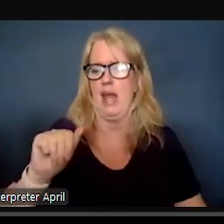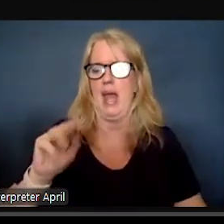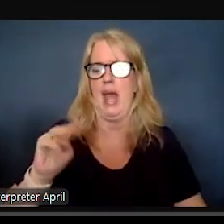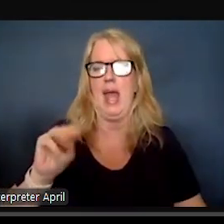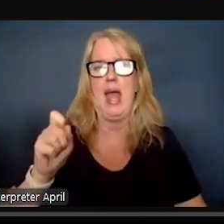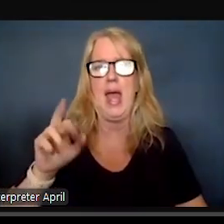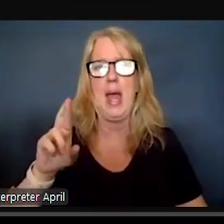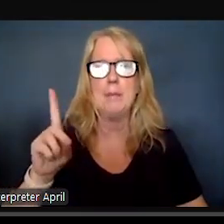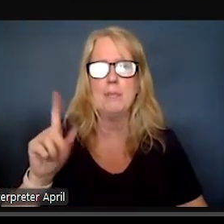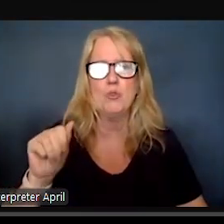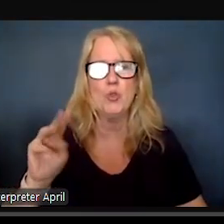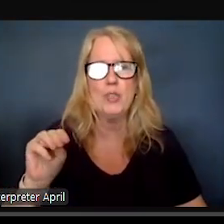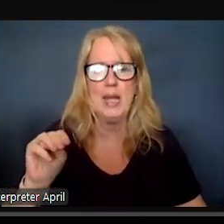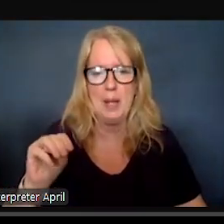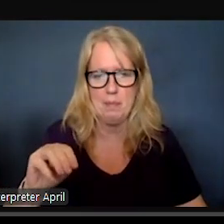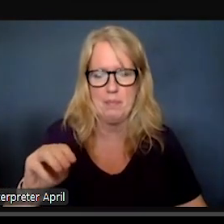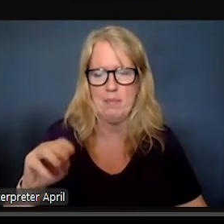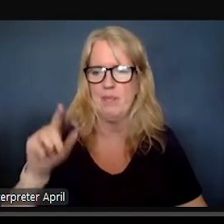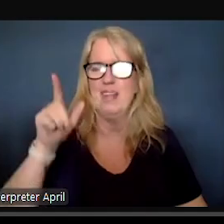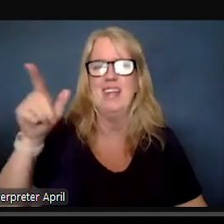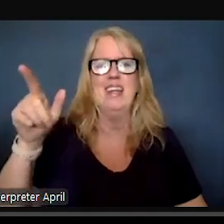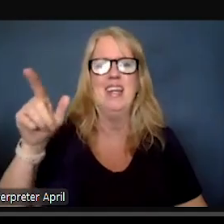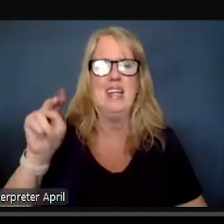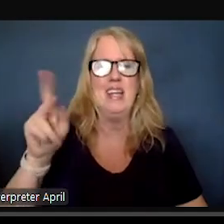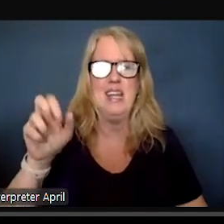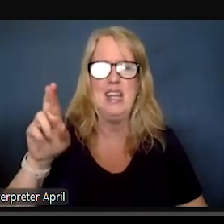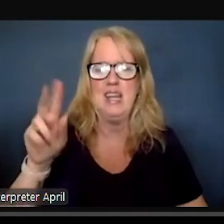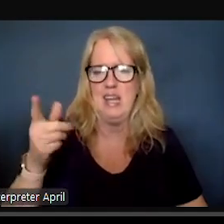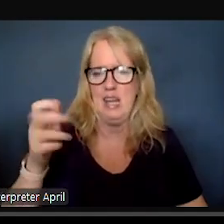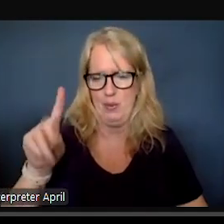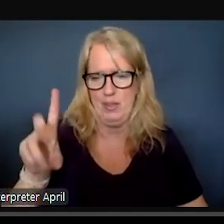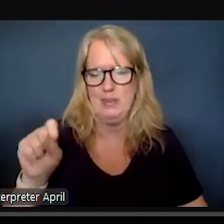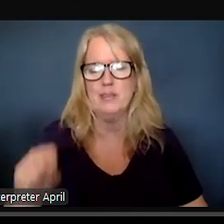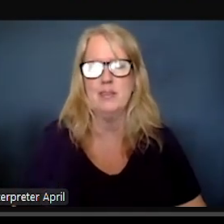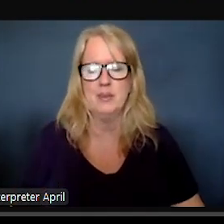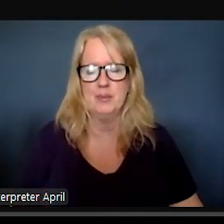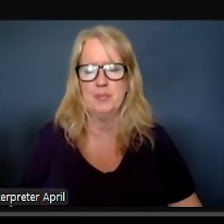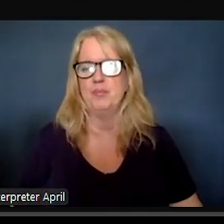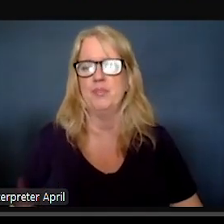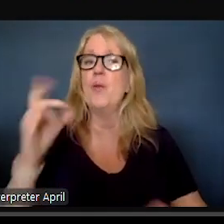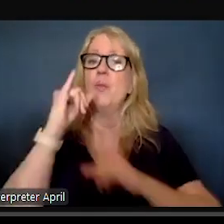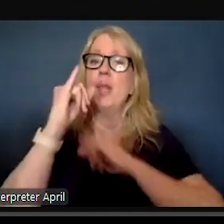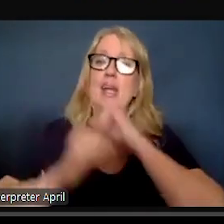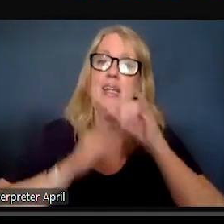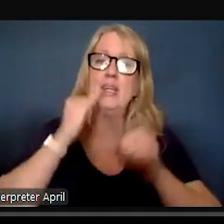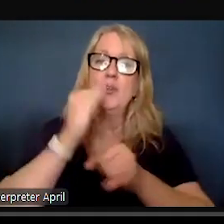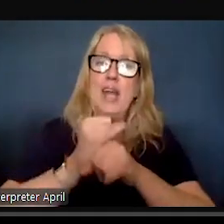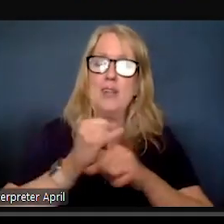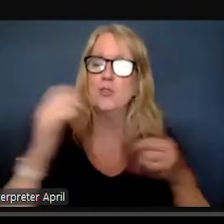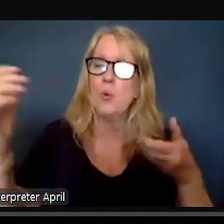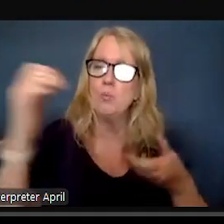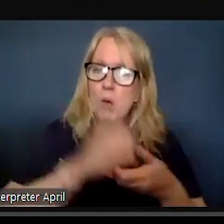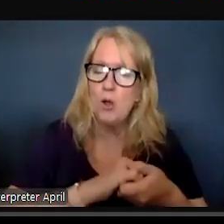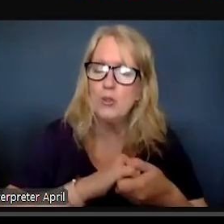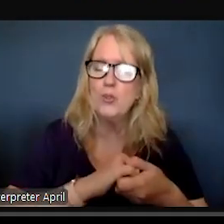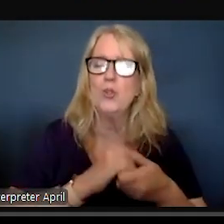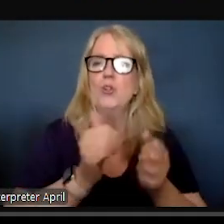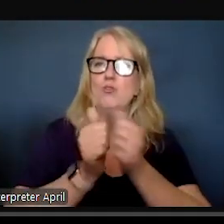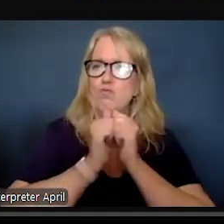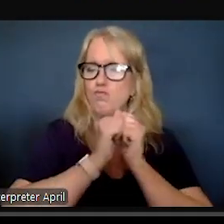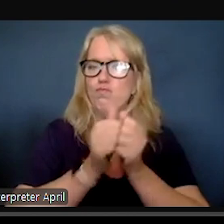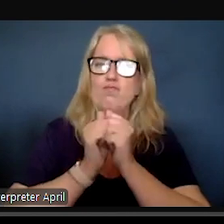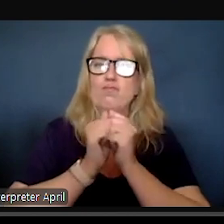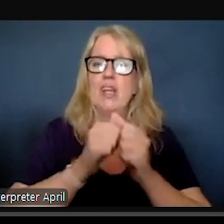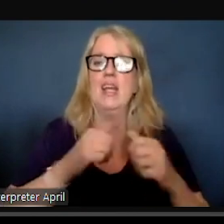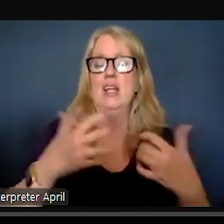Amsterdam, kind of in the Netherlands, and just international partners come along. Uh,